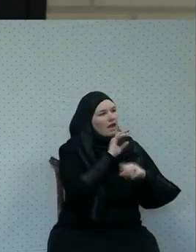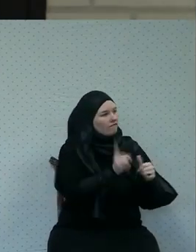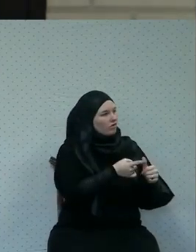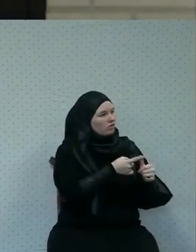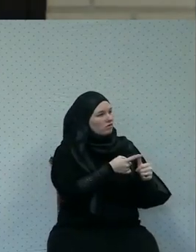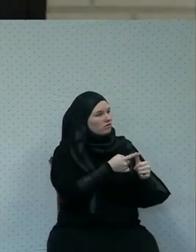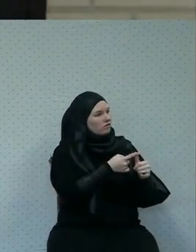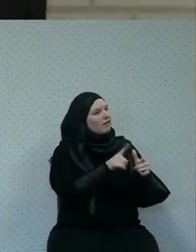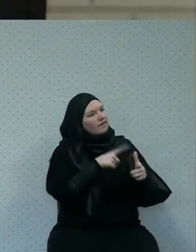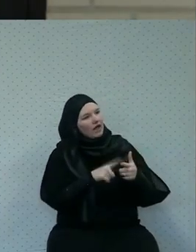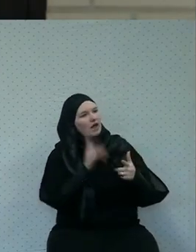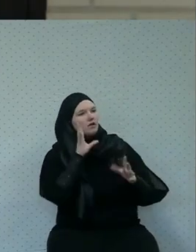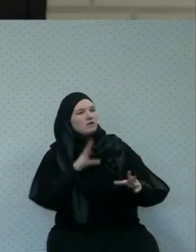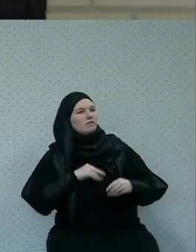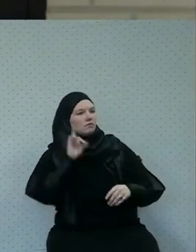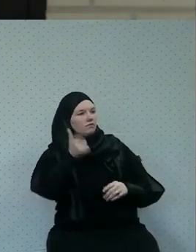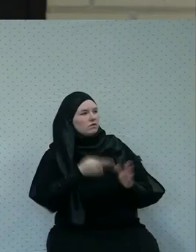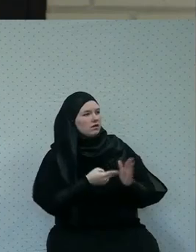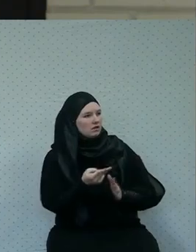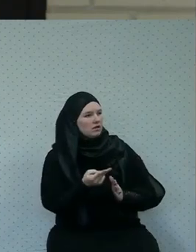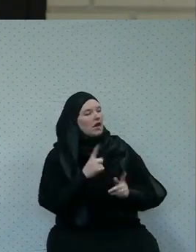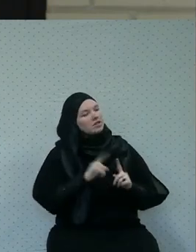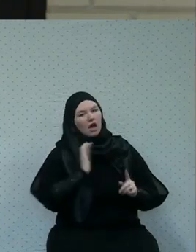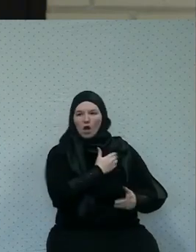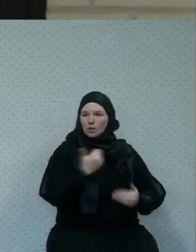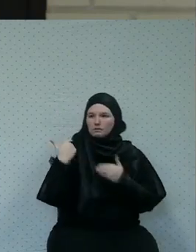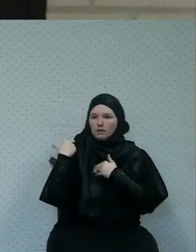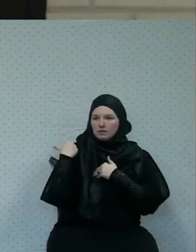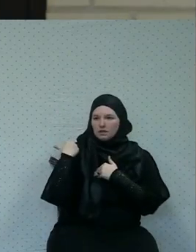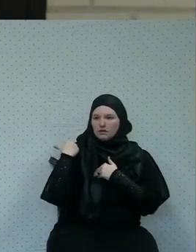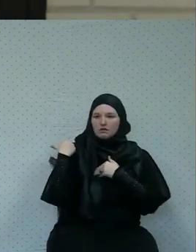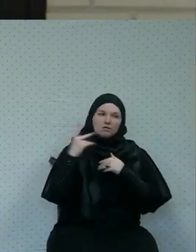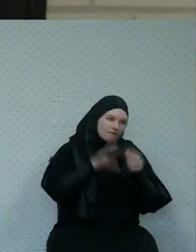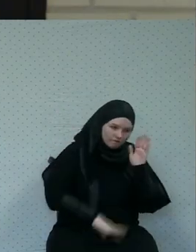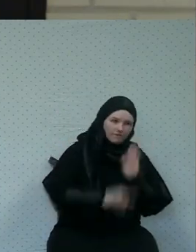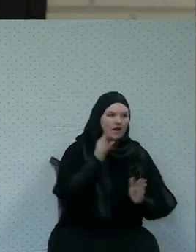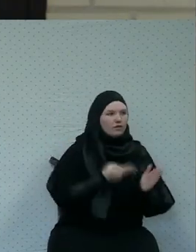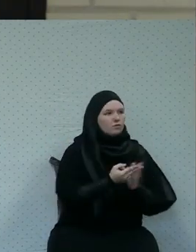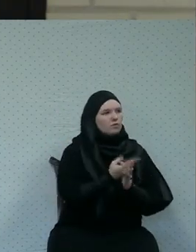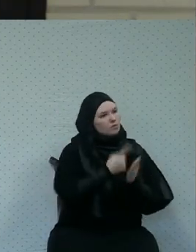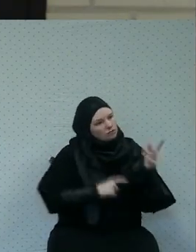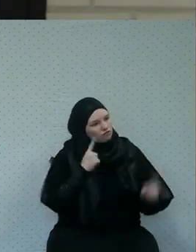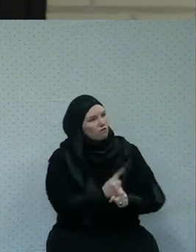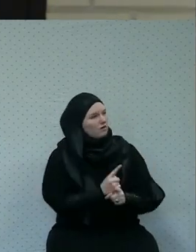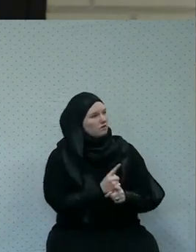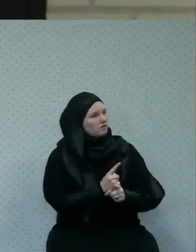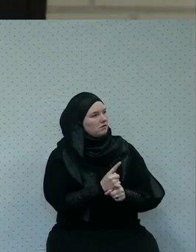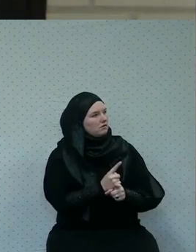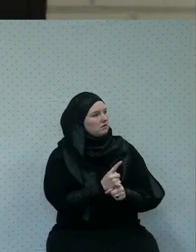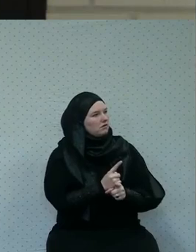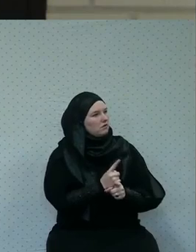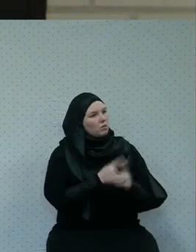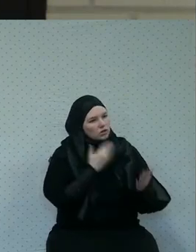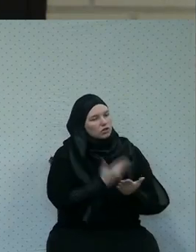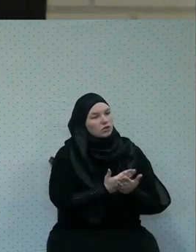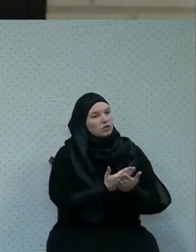your shoulder. It is on our shoulder to push what is truthful, what is right, what is righteous, what is